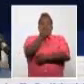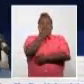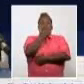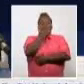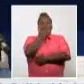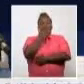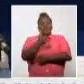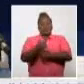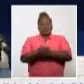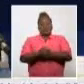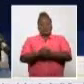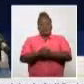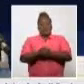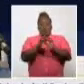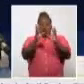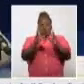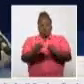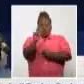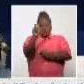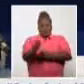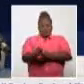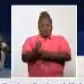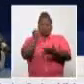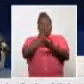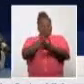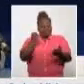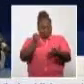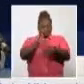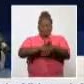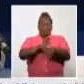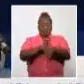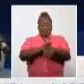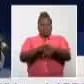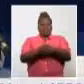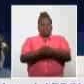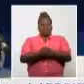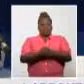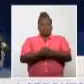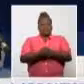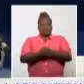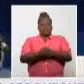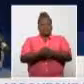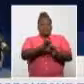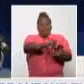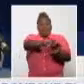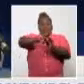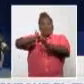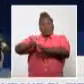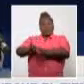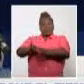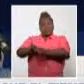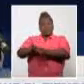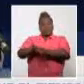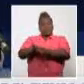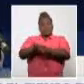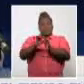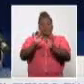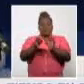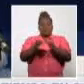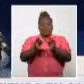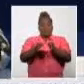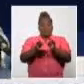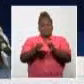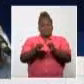regardless of the fact that we do not always talk about it, if they remain in that standing.